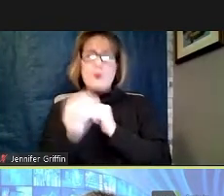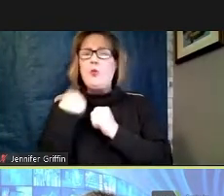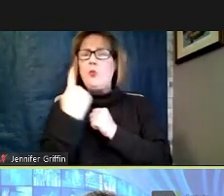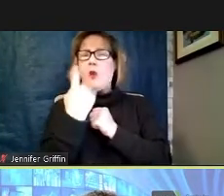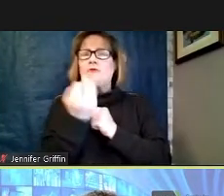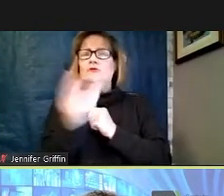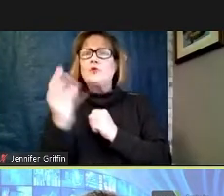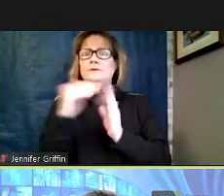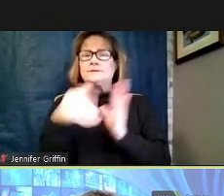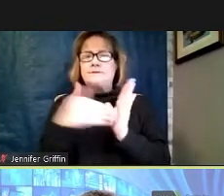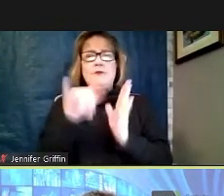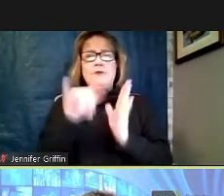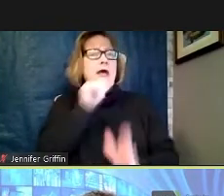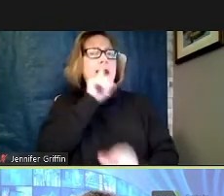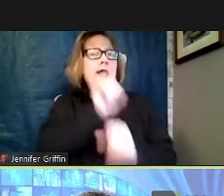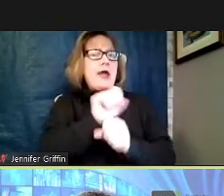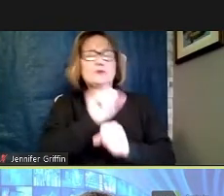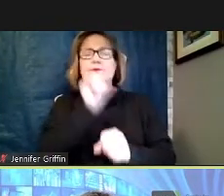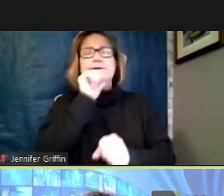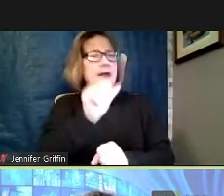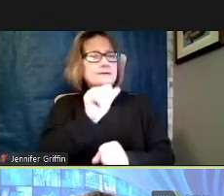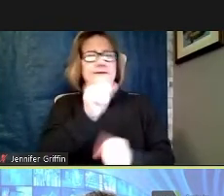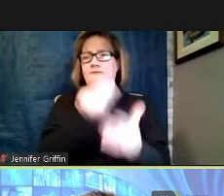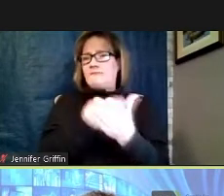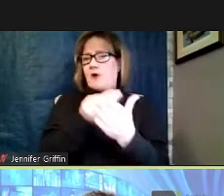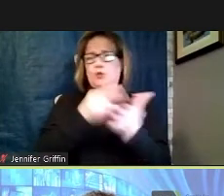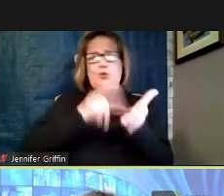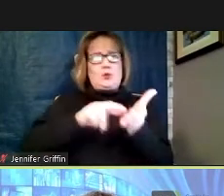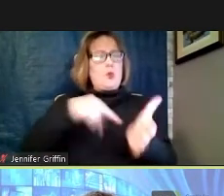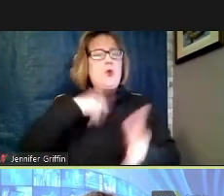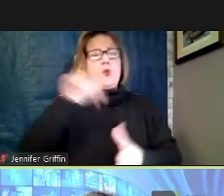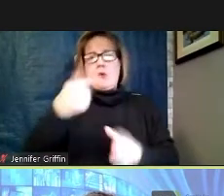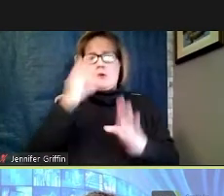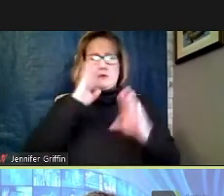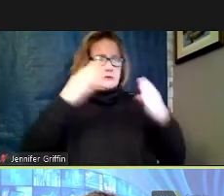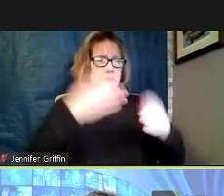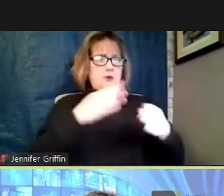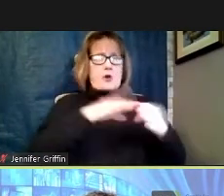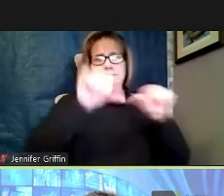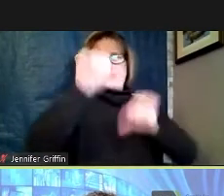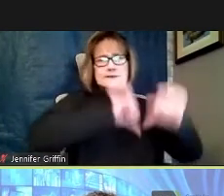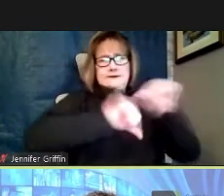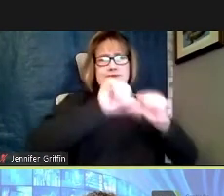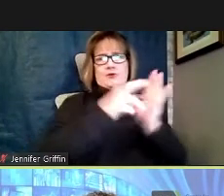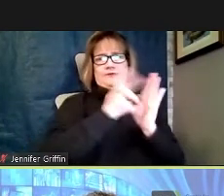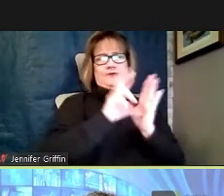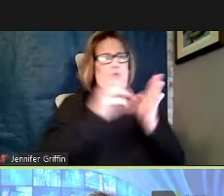that doesn't actually fund research. We just focus on scientific review.